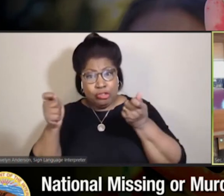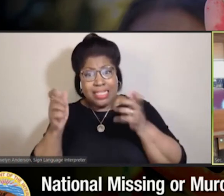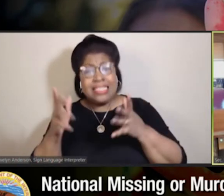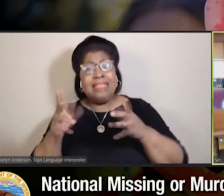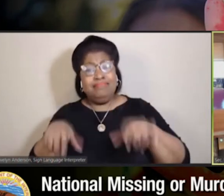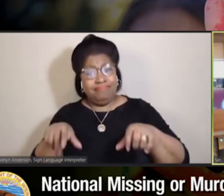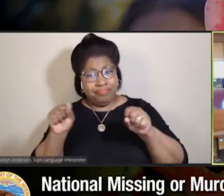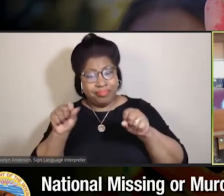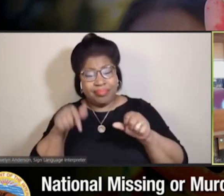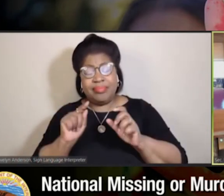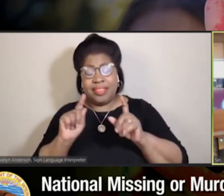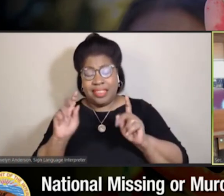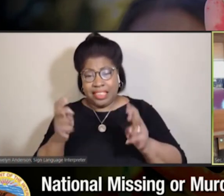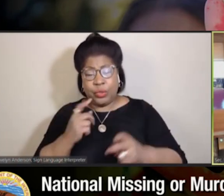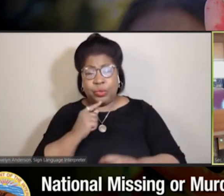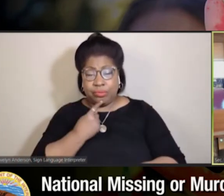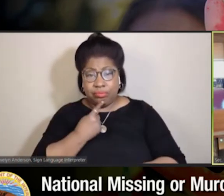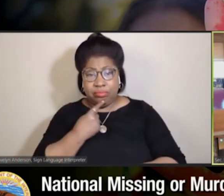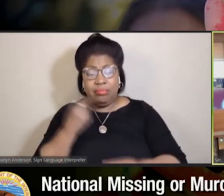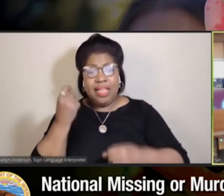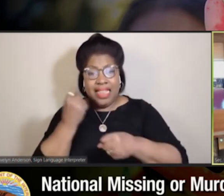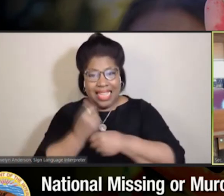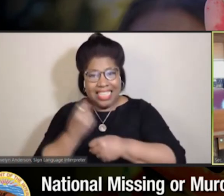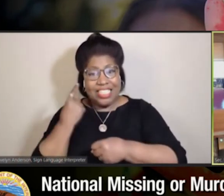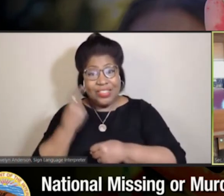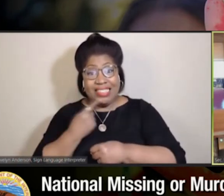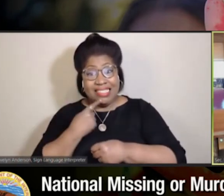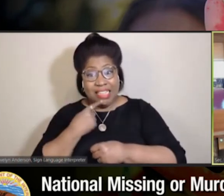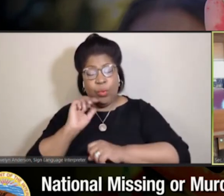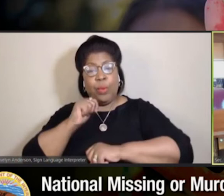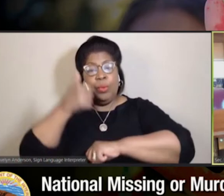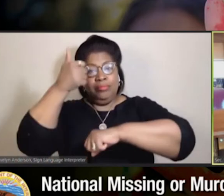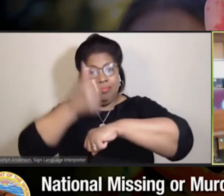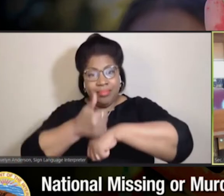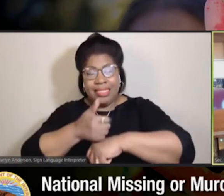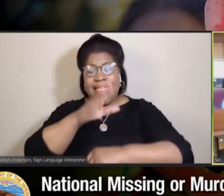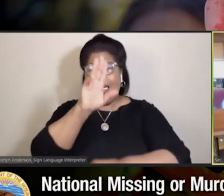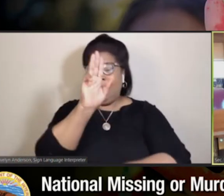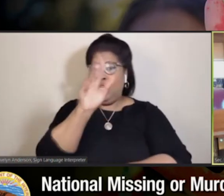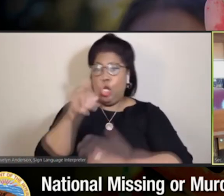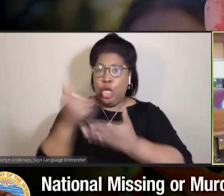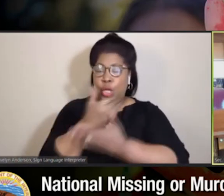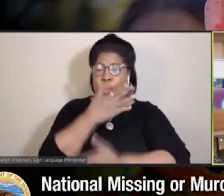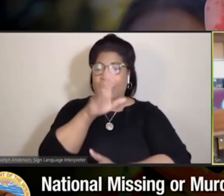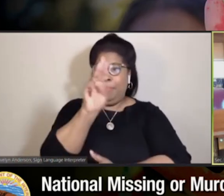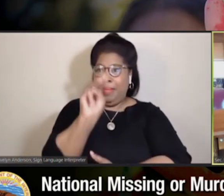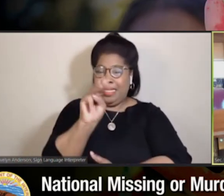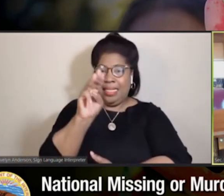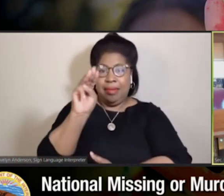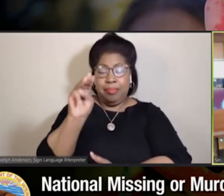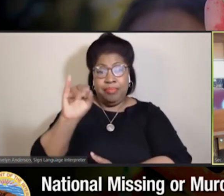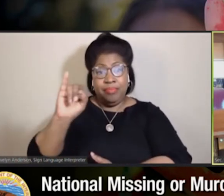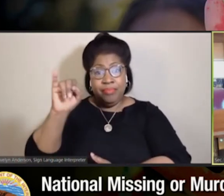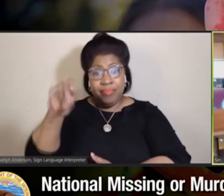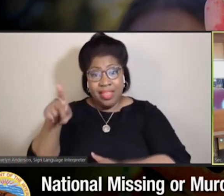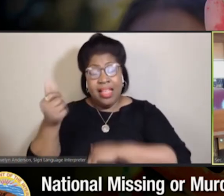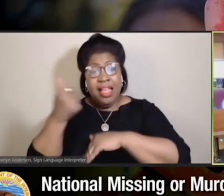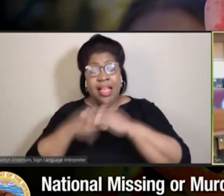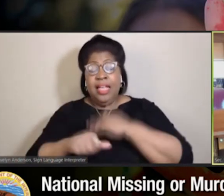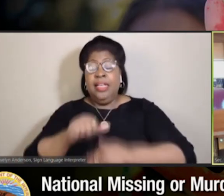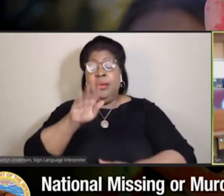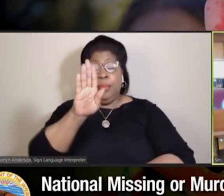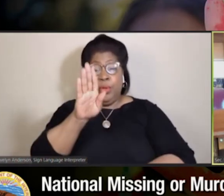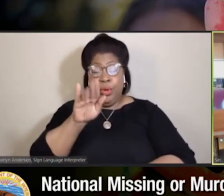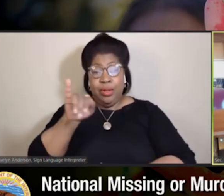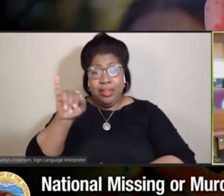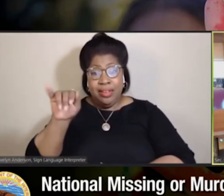of you know, last year I announced the formation of a new Missing and Murdered Unit within the Bureau of Indian Affairs Office of